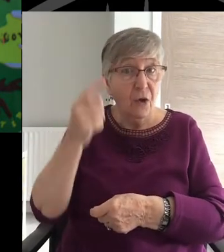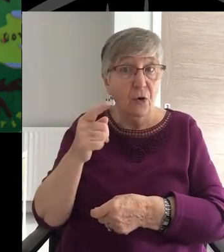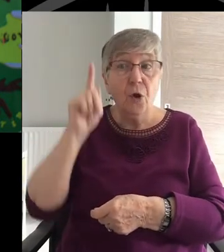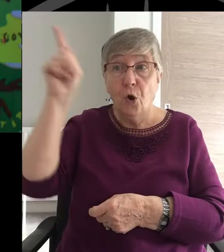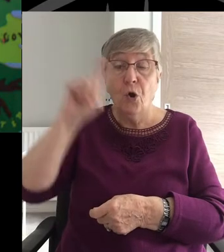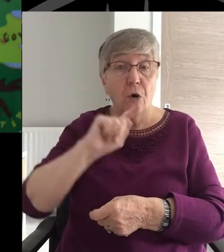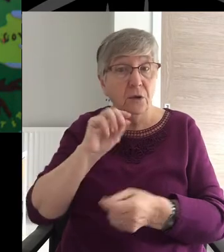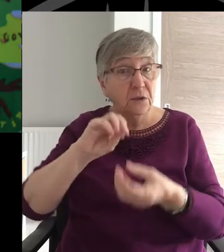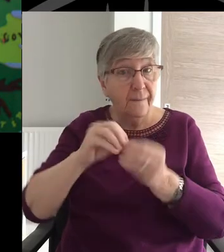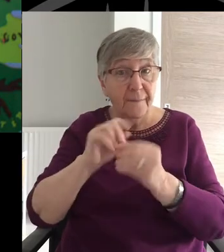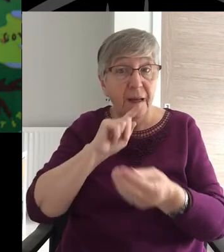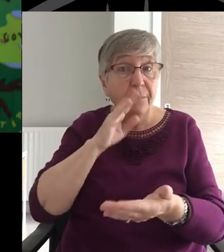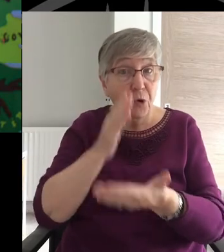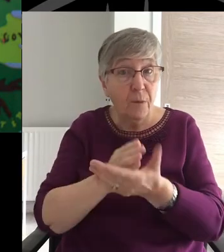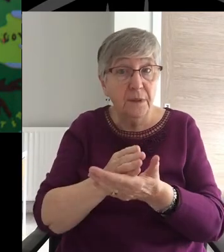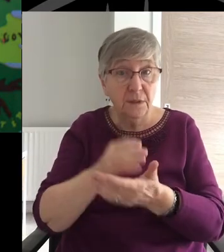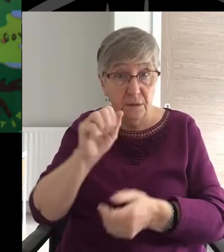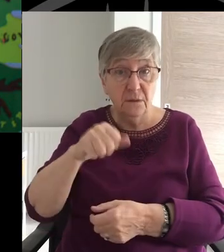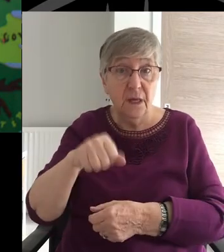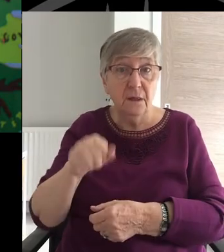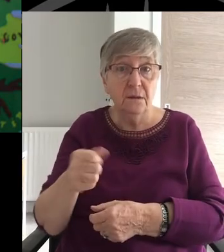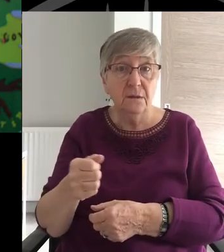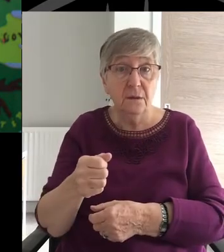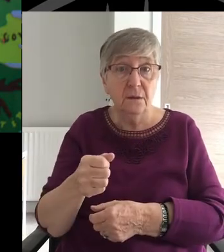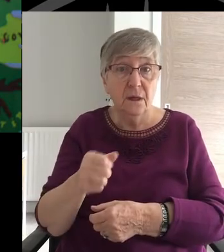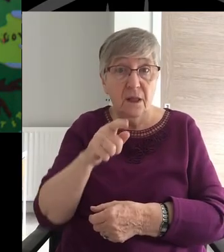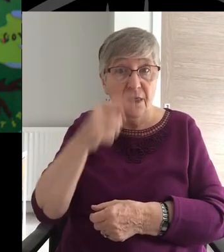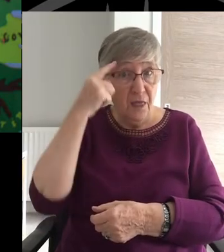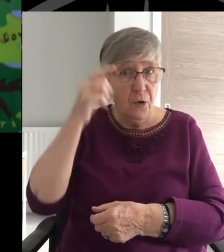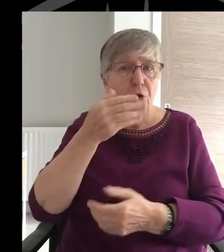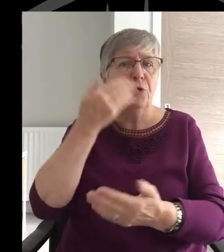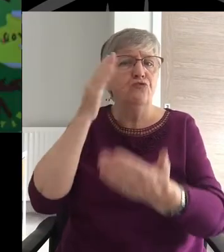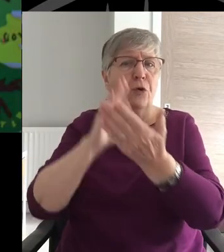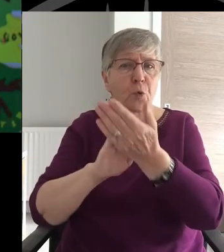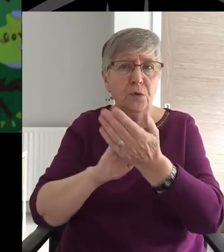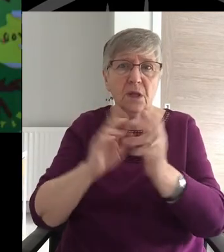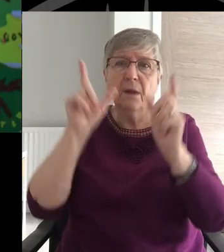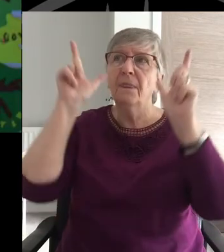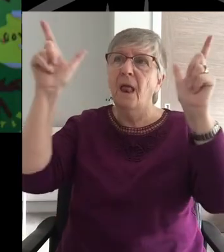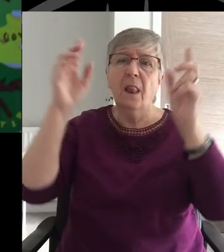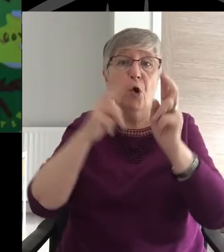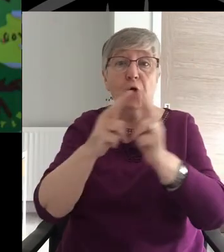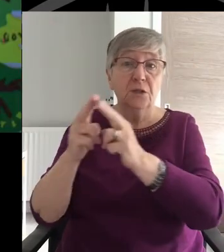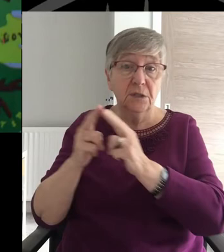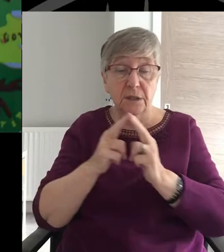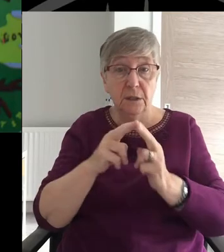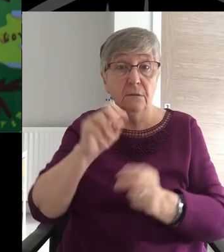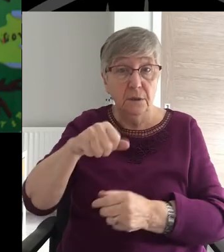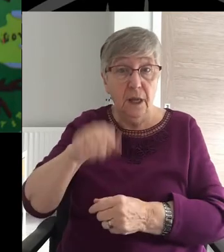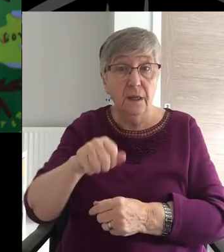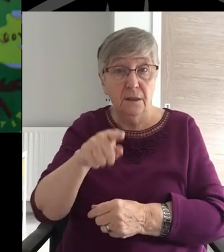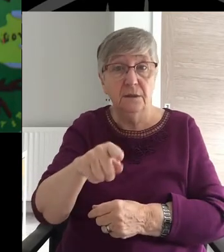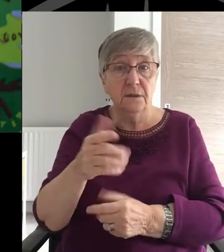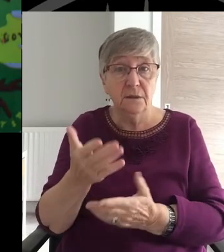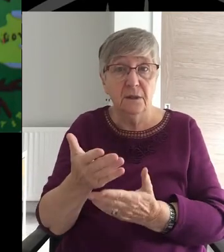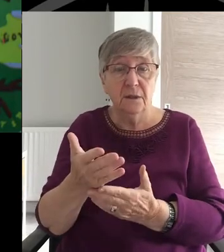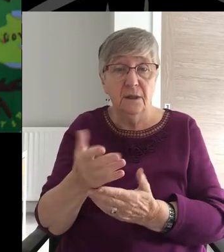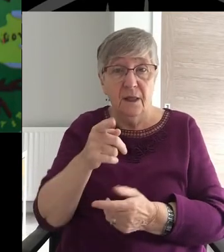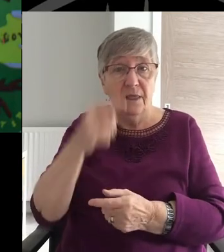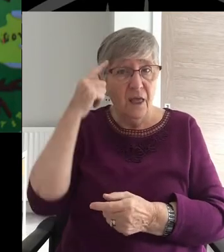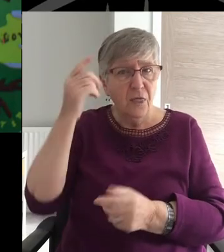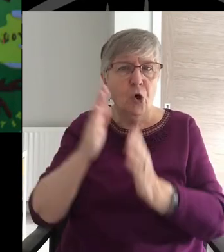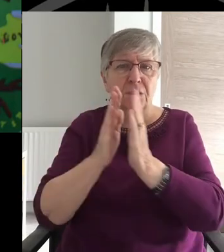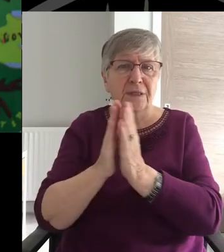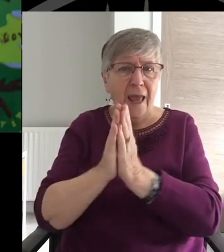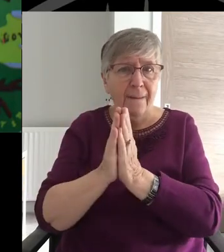had. They thought that in Jerusalem they were in the Lord's city. They were. They thought the